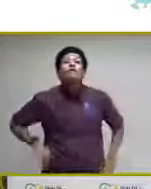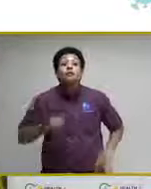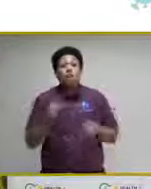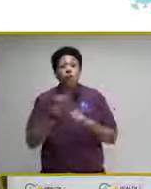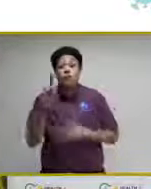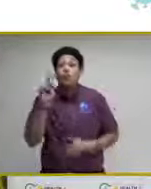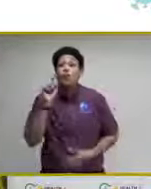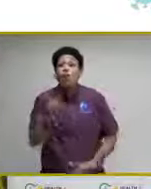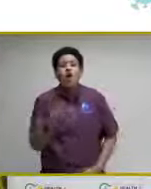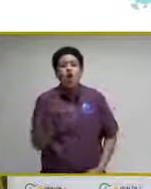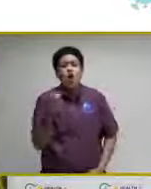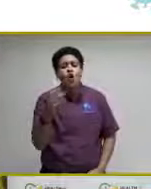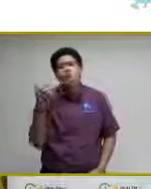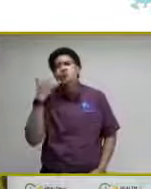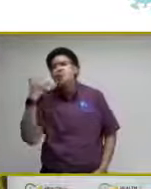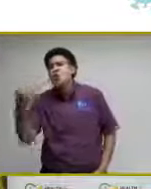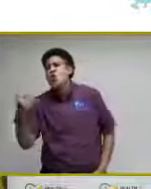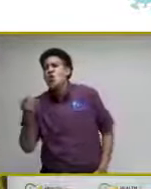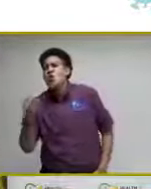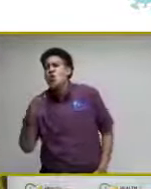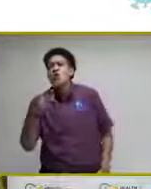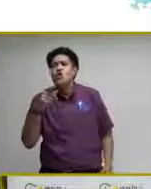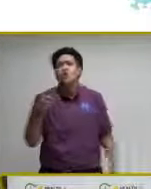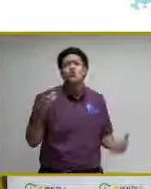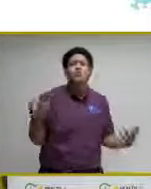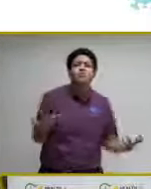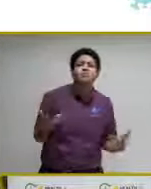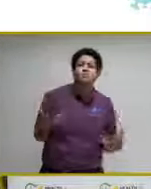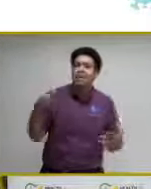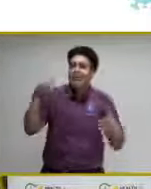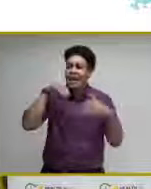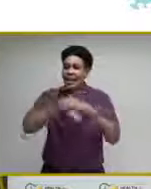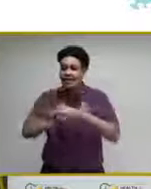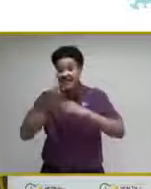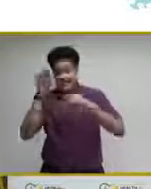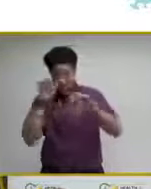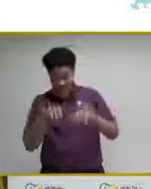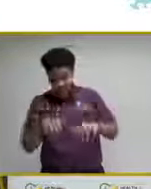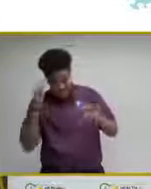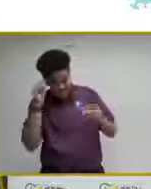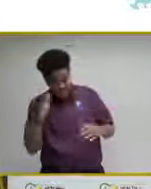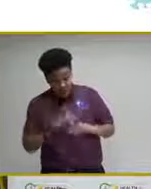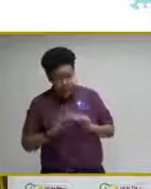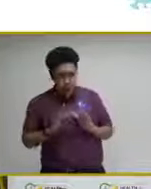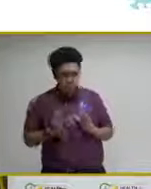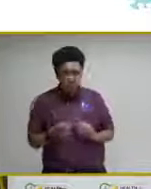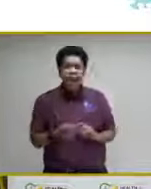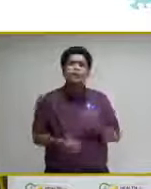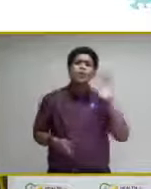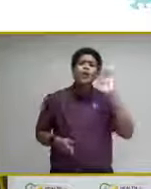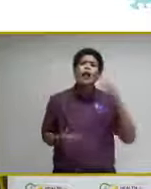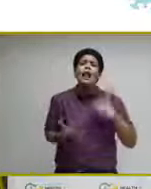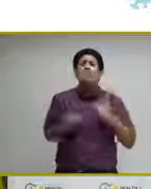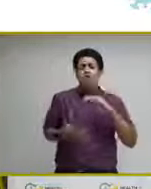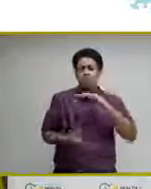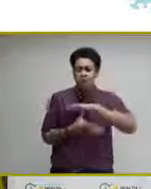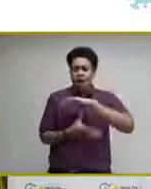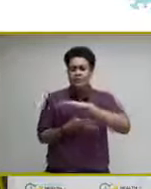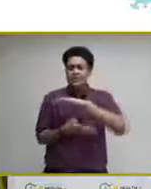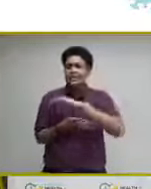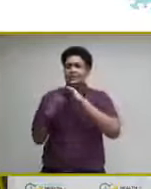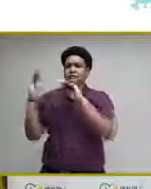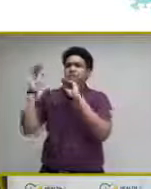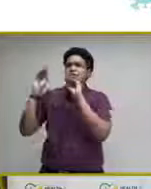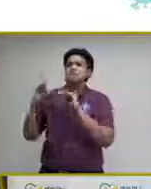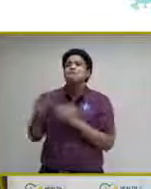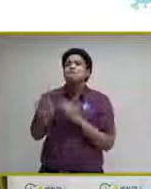in or you call in or you enter the information on the website, there will be a prioritization process